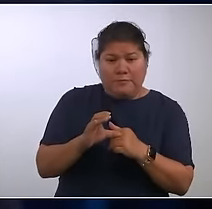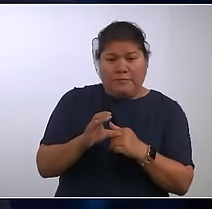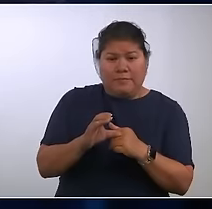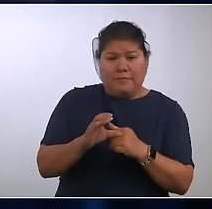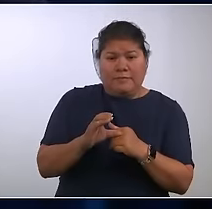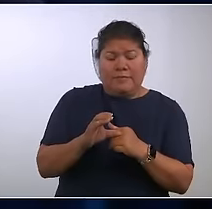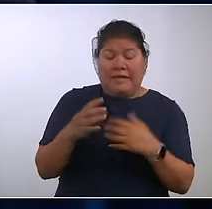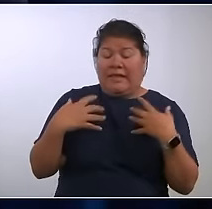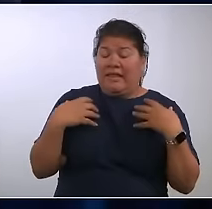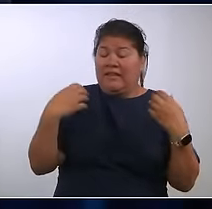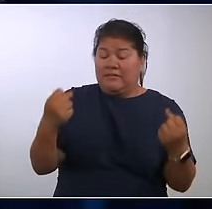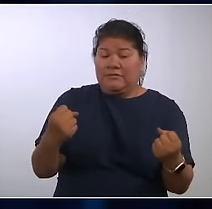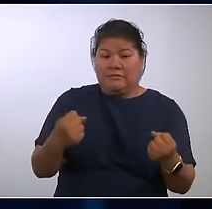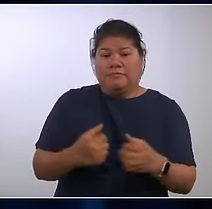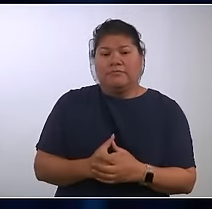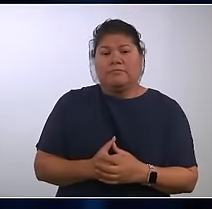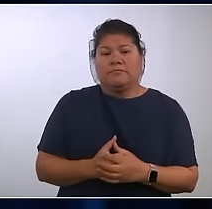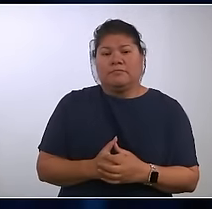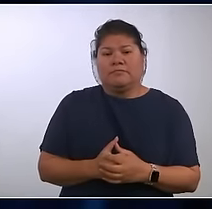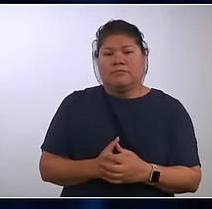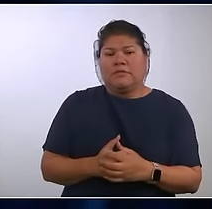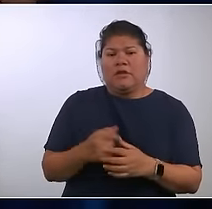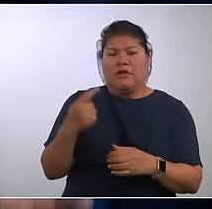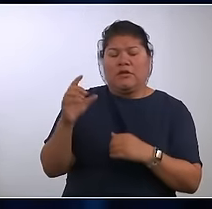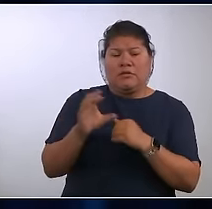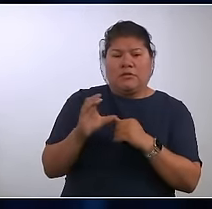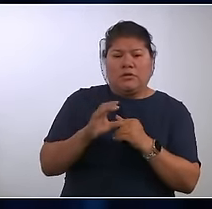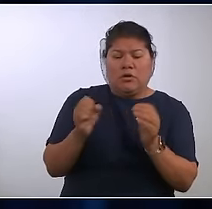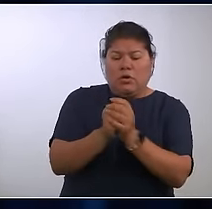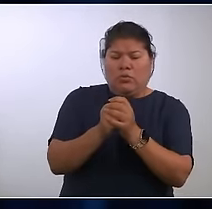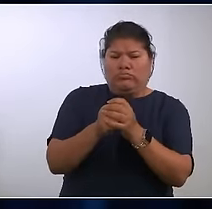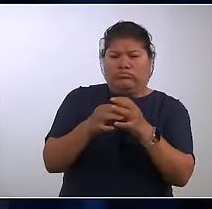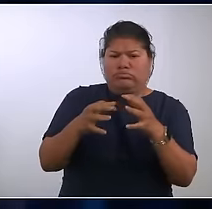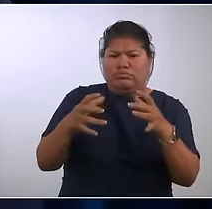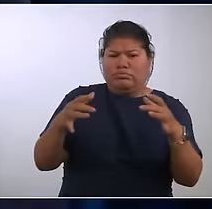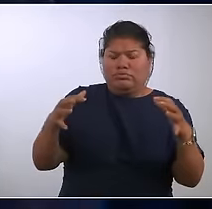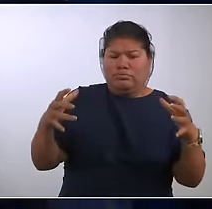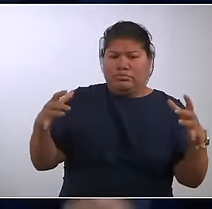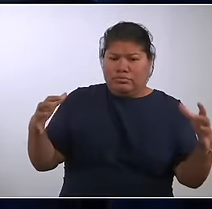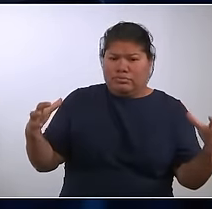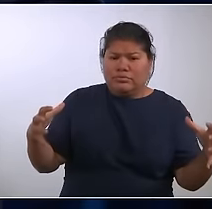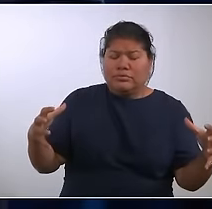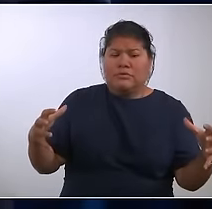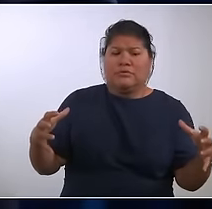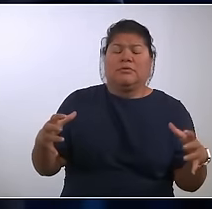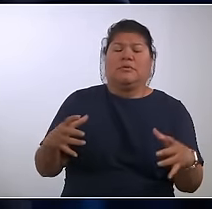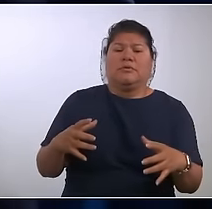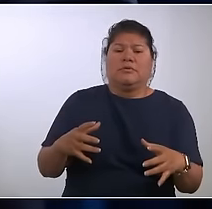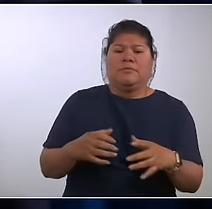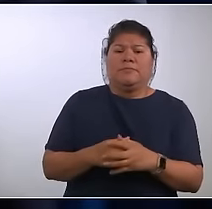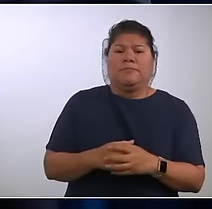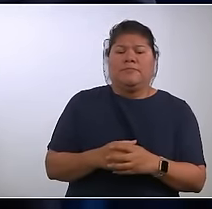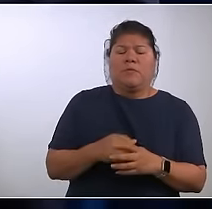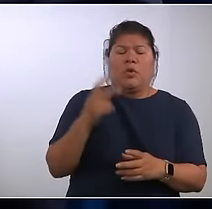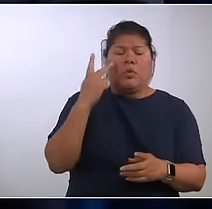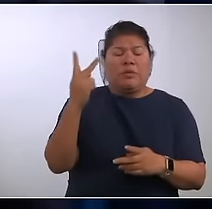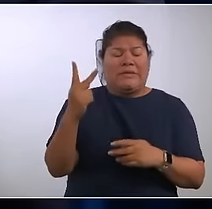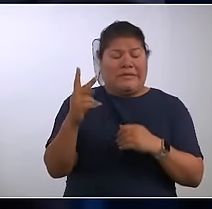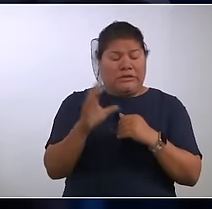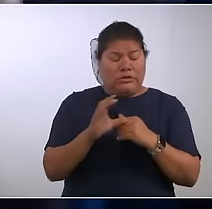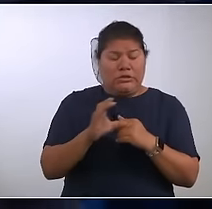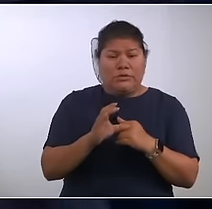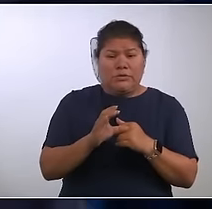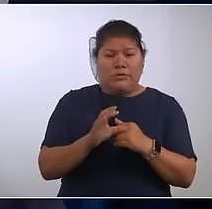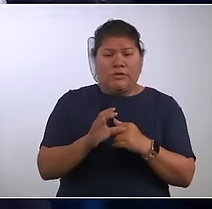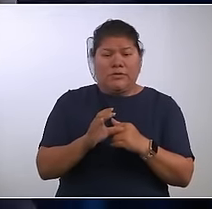que es saludable, that is healthy. A una iglesia creciente, a growing church. Vemos nosotros a una iglesia, we